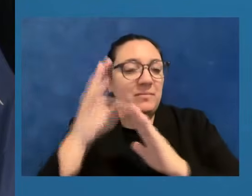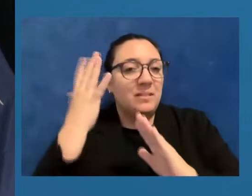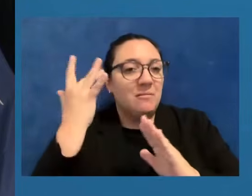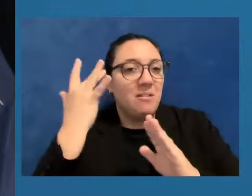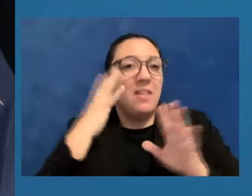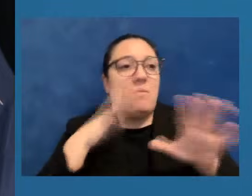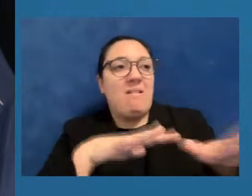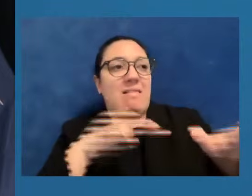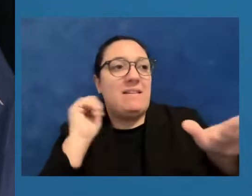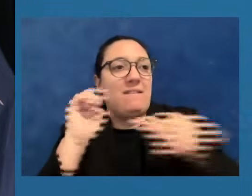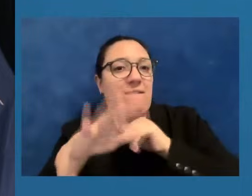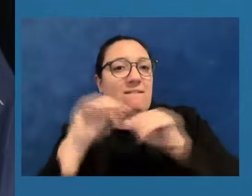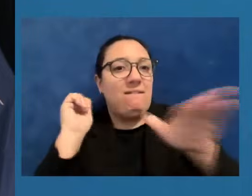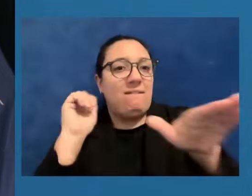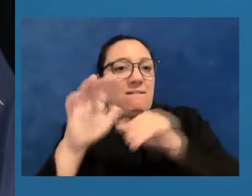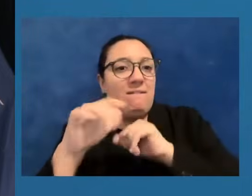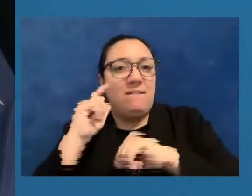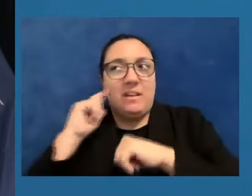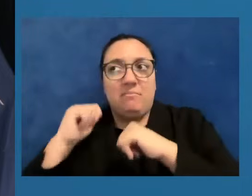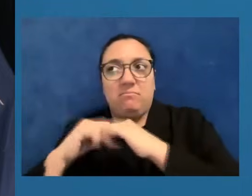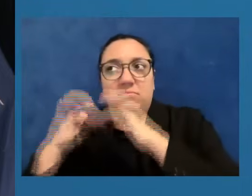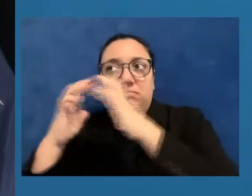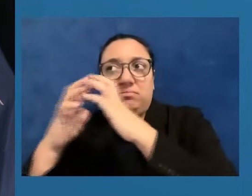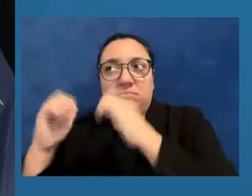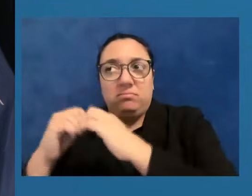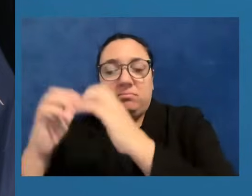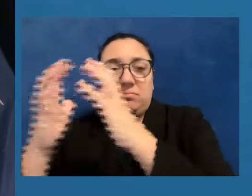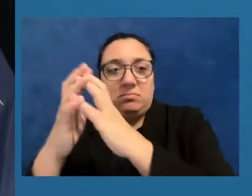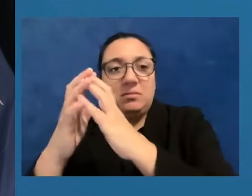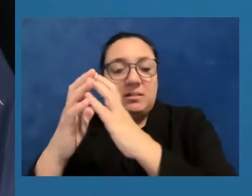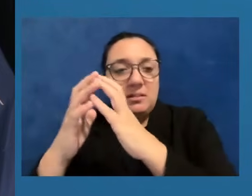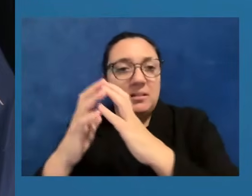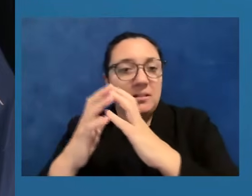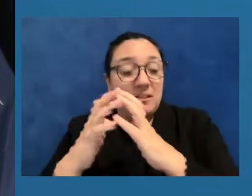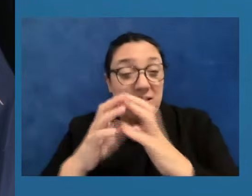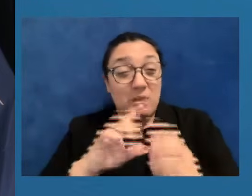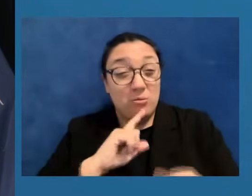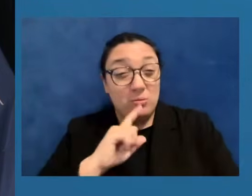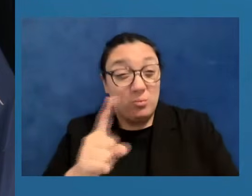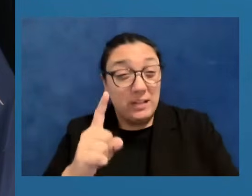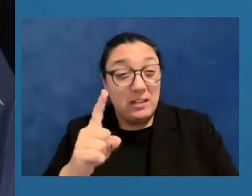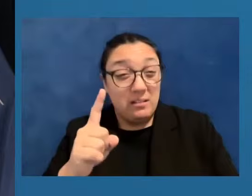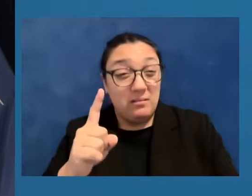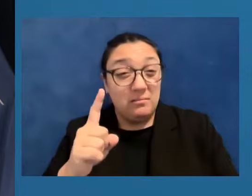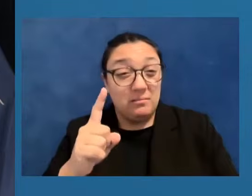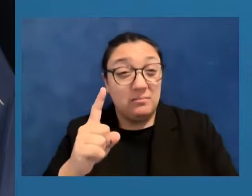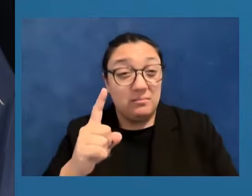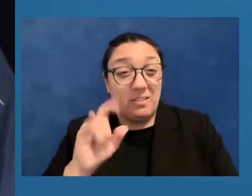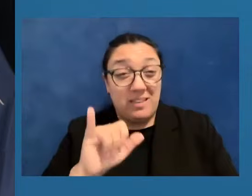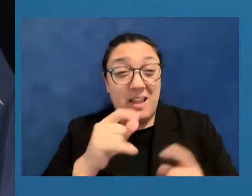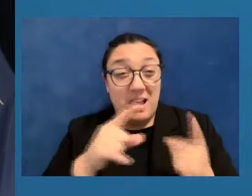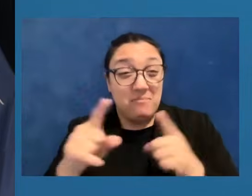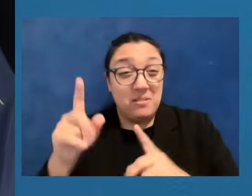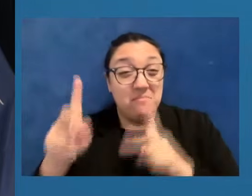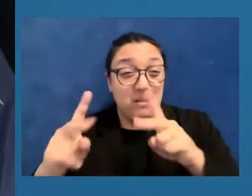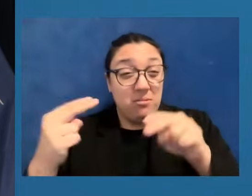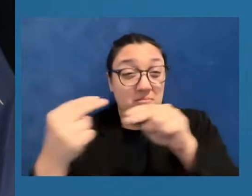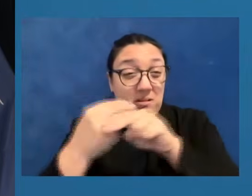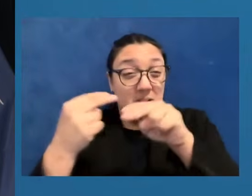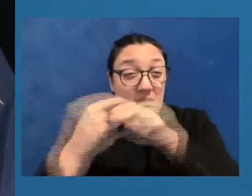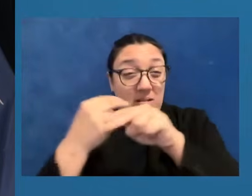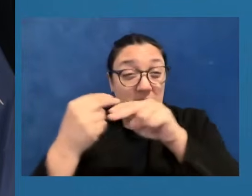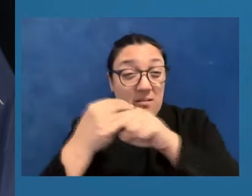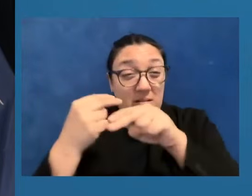It was real, and it was government-sanctioned racism at the time when they were building these highways. And so,